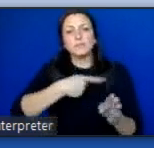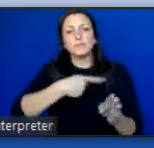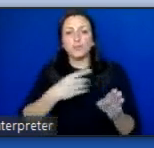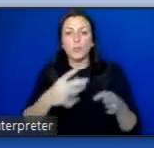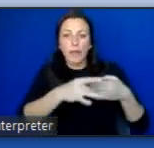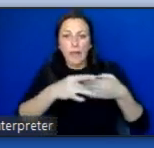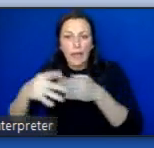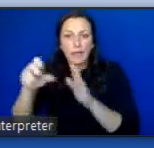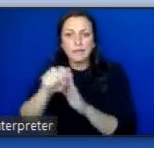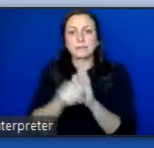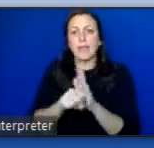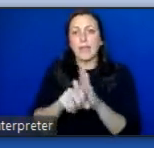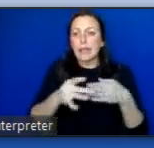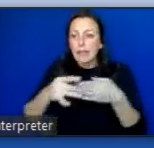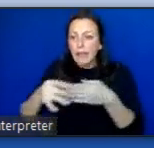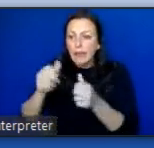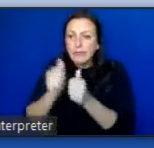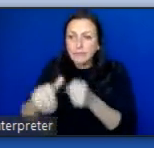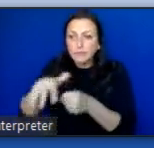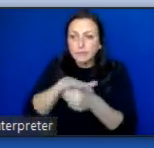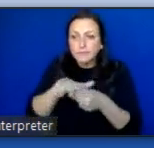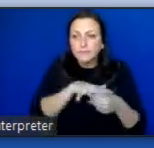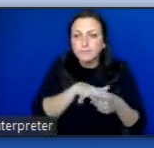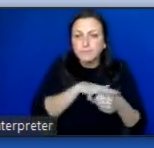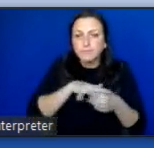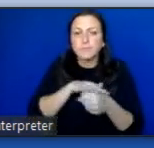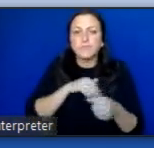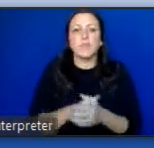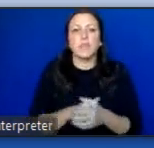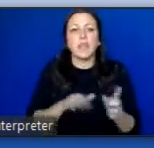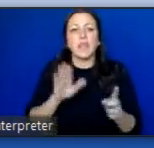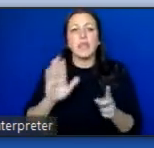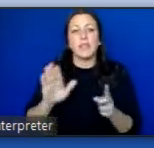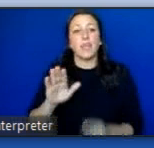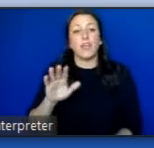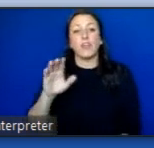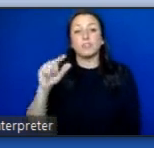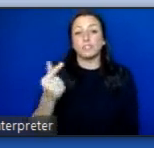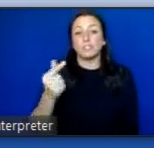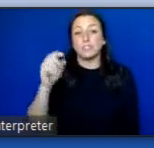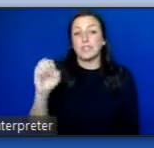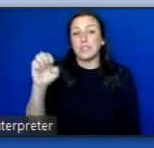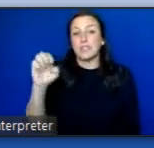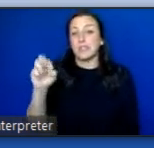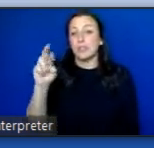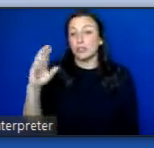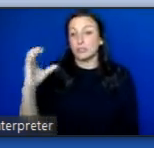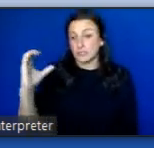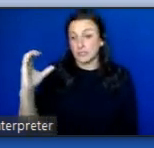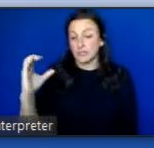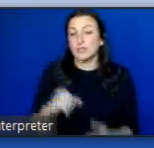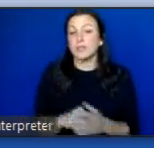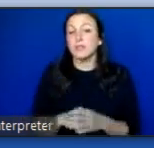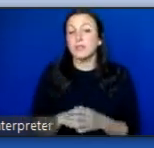efforts. The Governor's Expert Emergency Epidemic Response Committee, or GERC, created 9 important